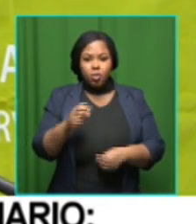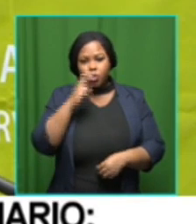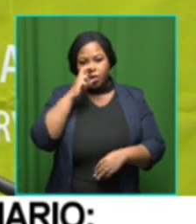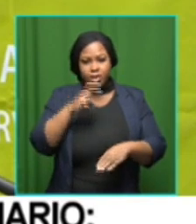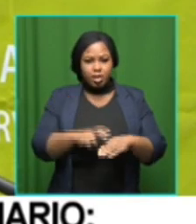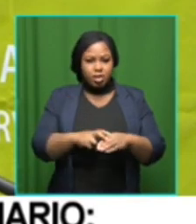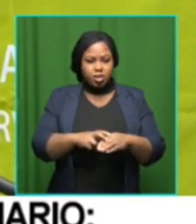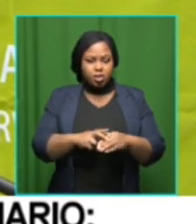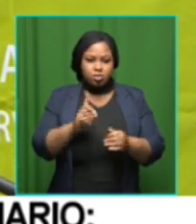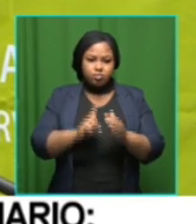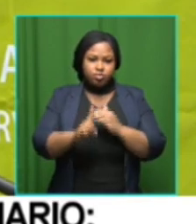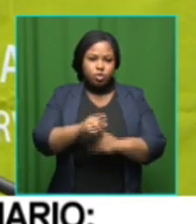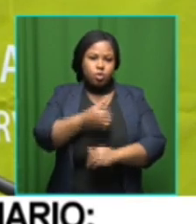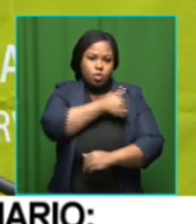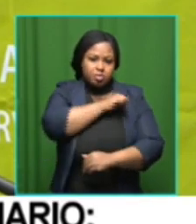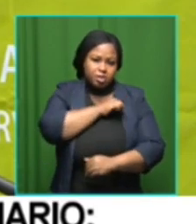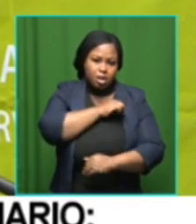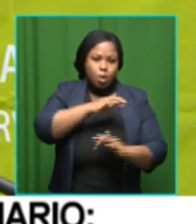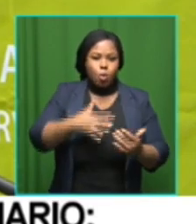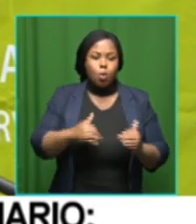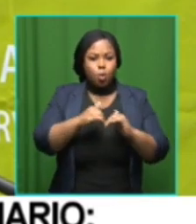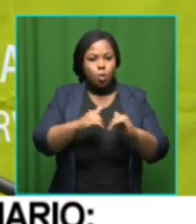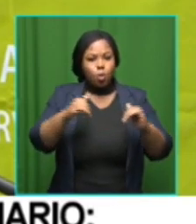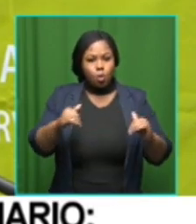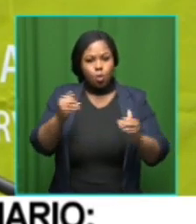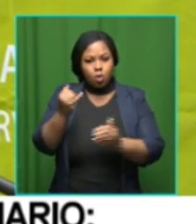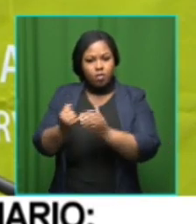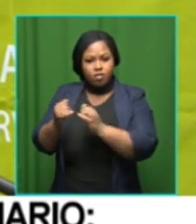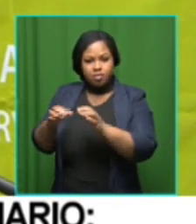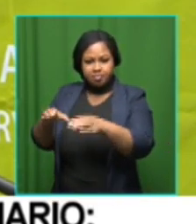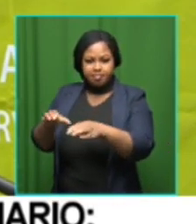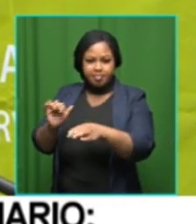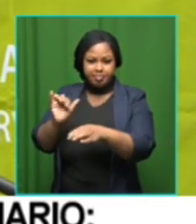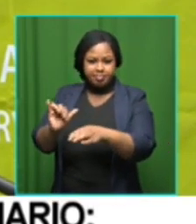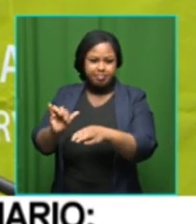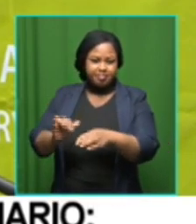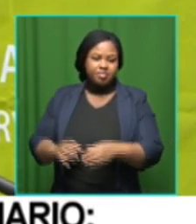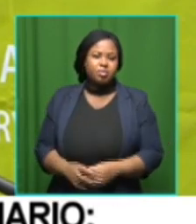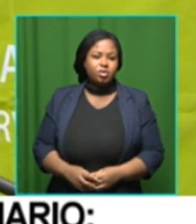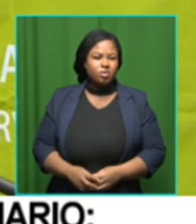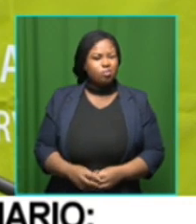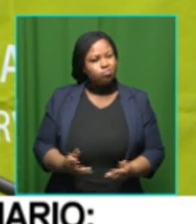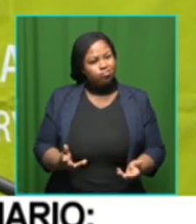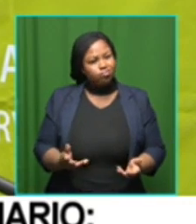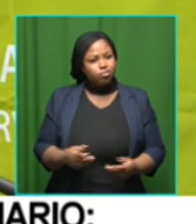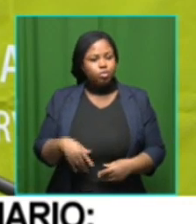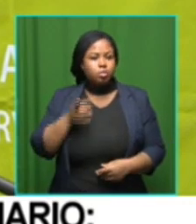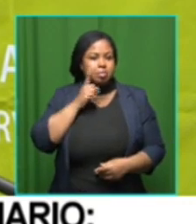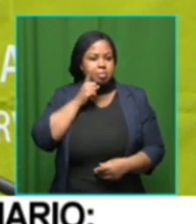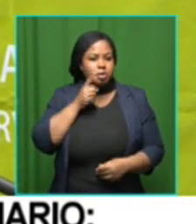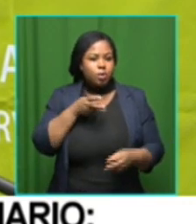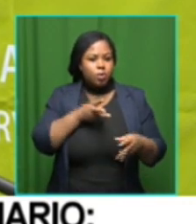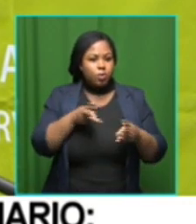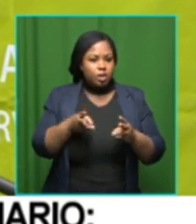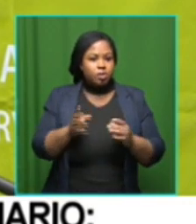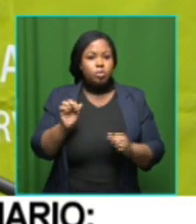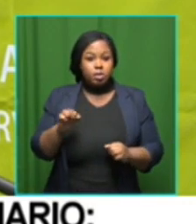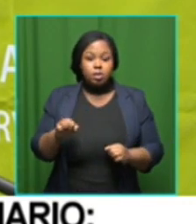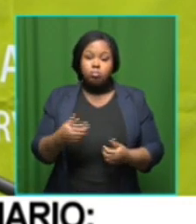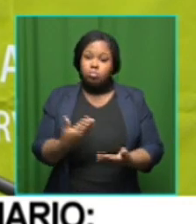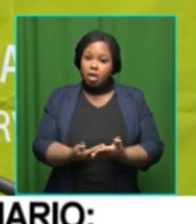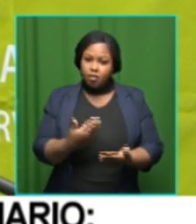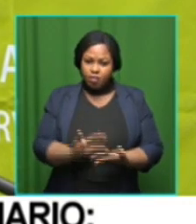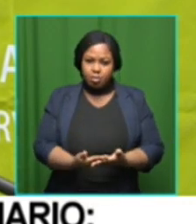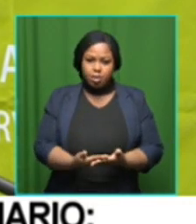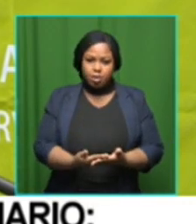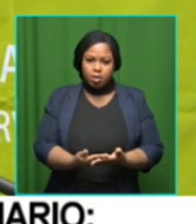require isolation. And that's what we are actually looking at. So those facilities are available